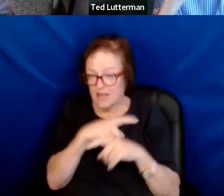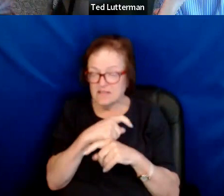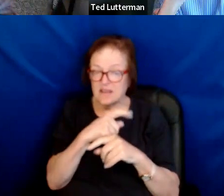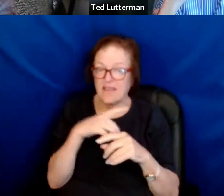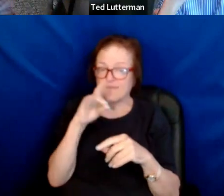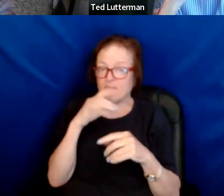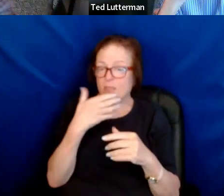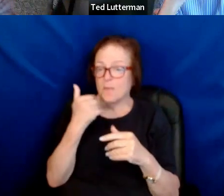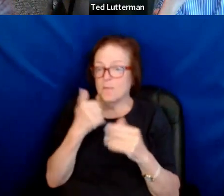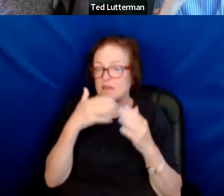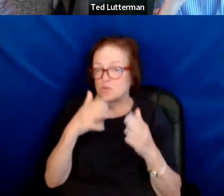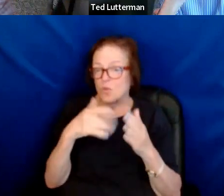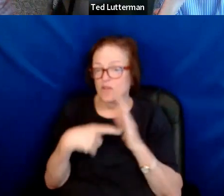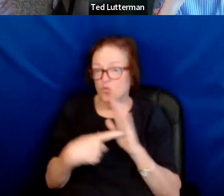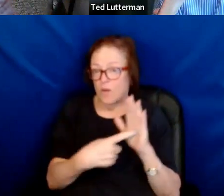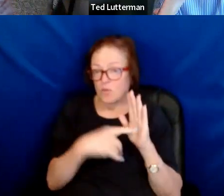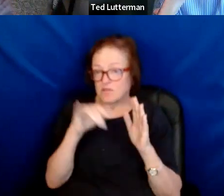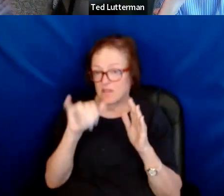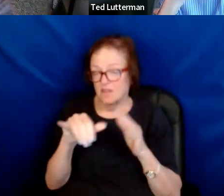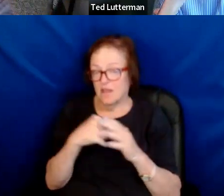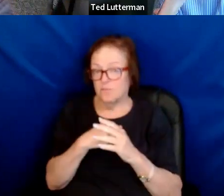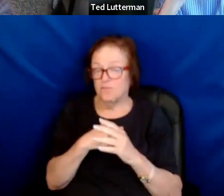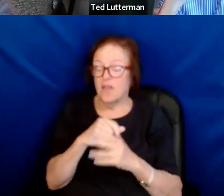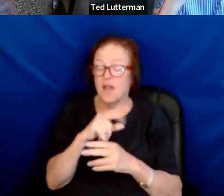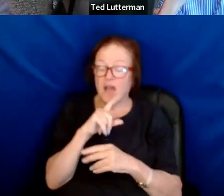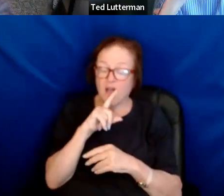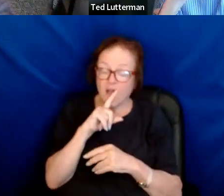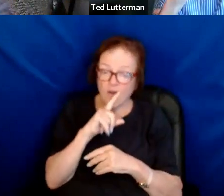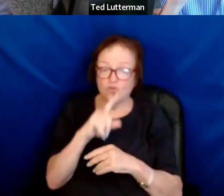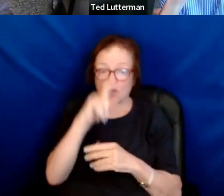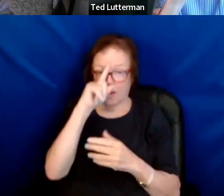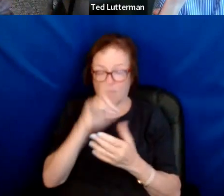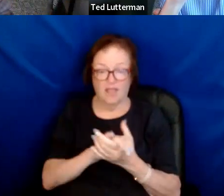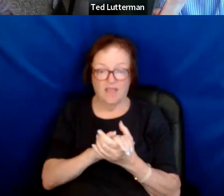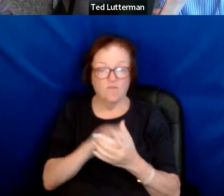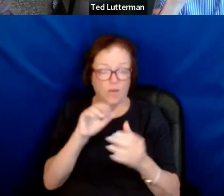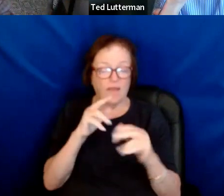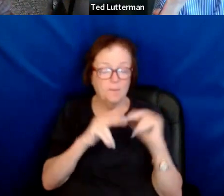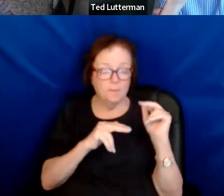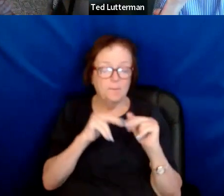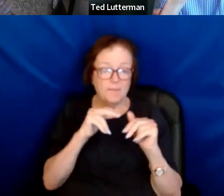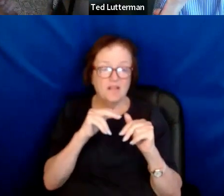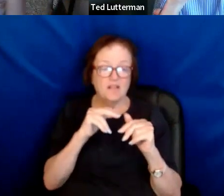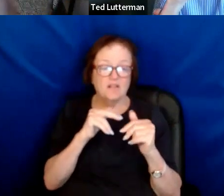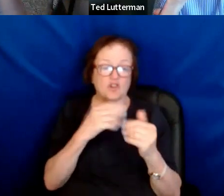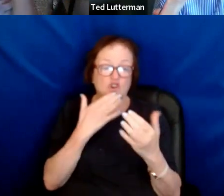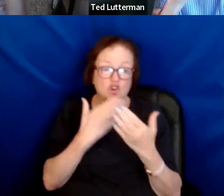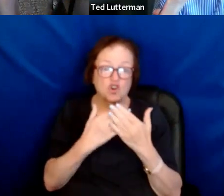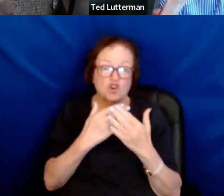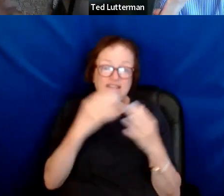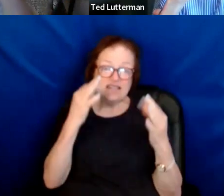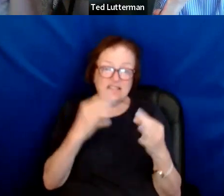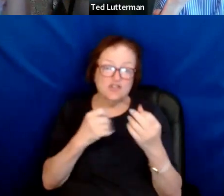represent it. I really believe that we can build very useful decision support models to capture kind